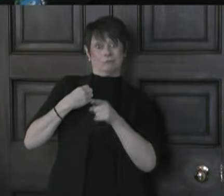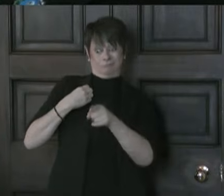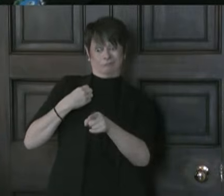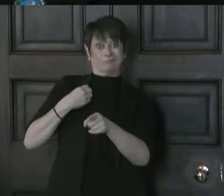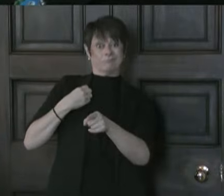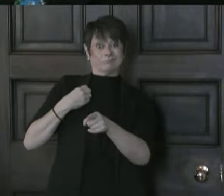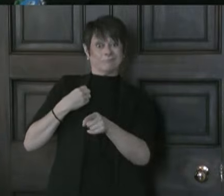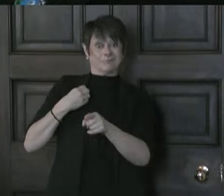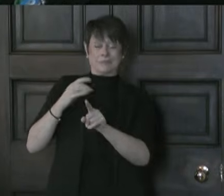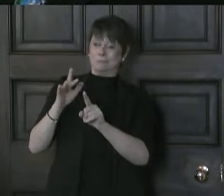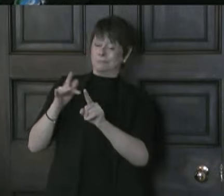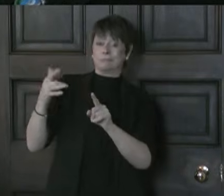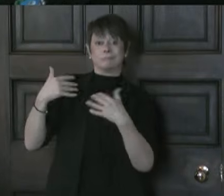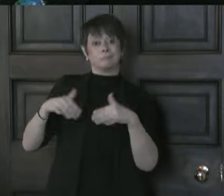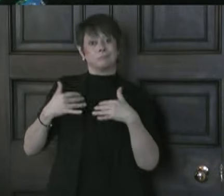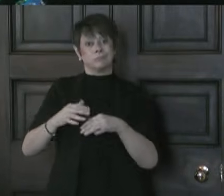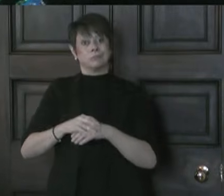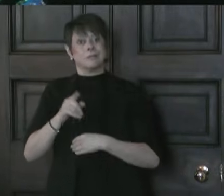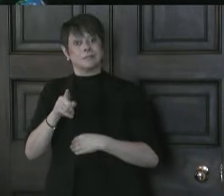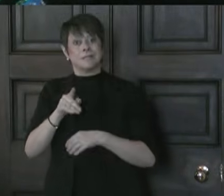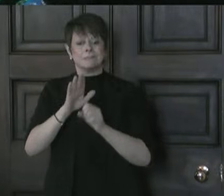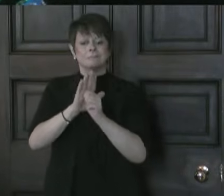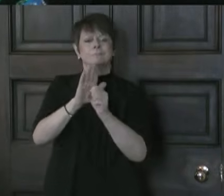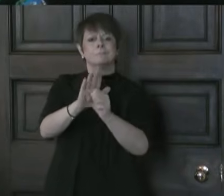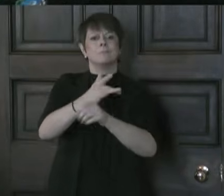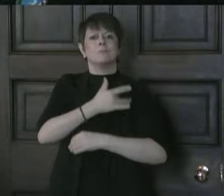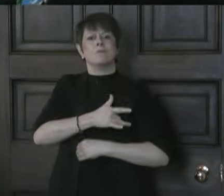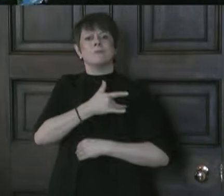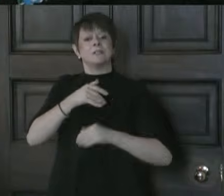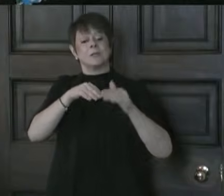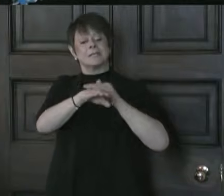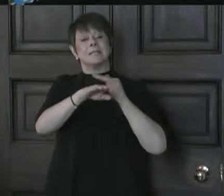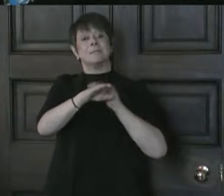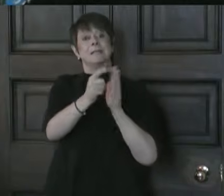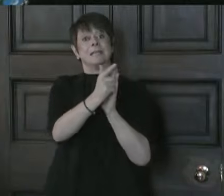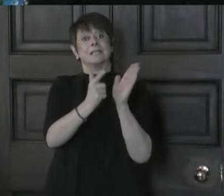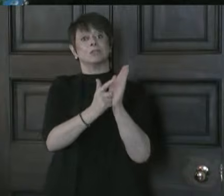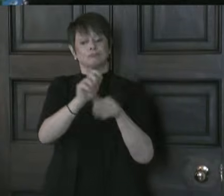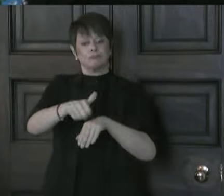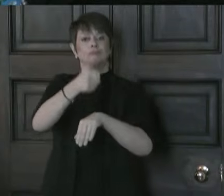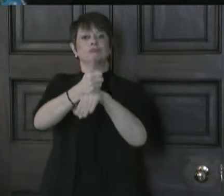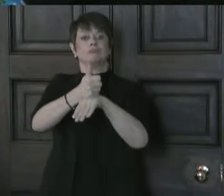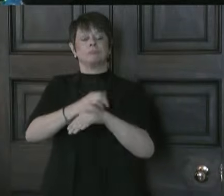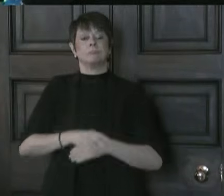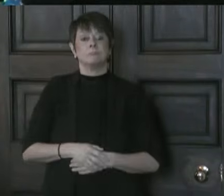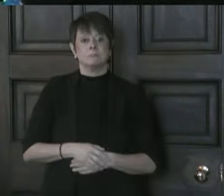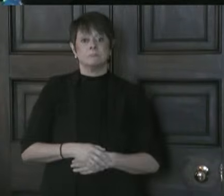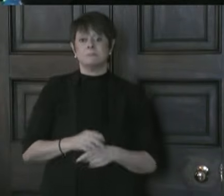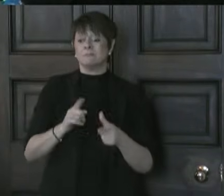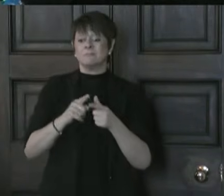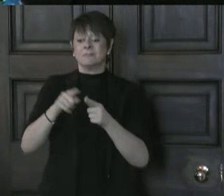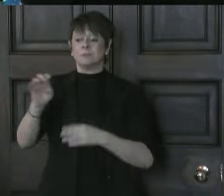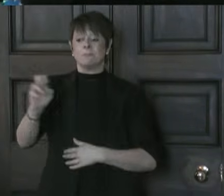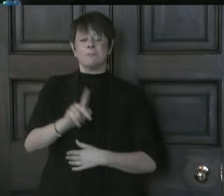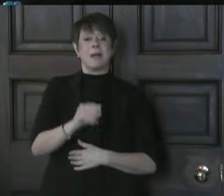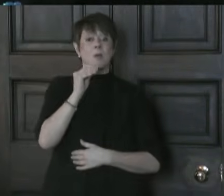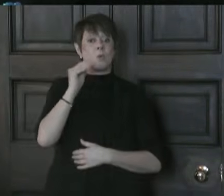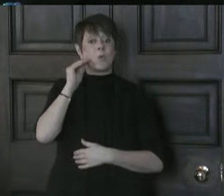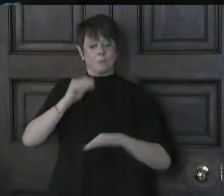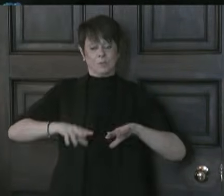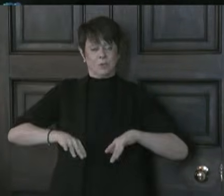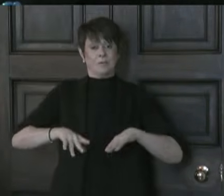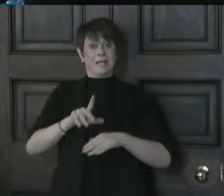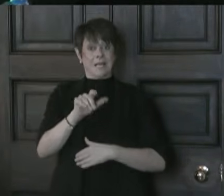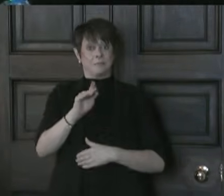their preparations for provincial accessibility legislation. She then returned to the province to join the